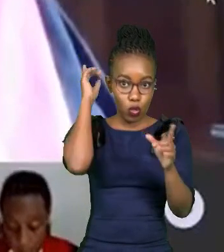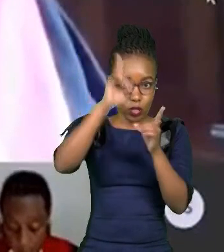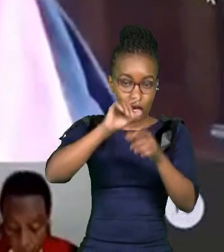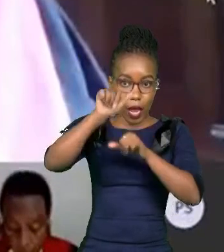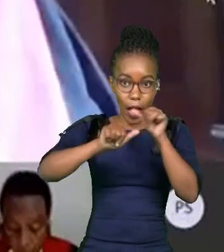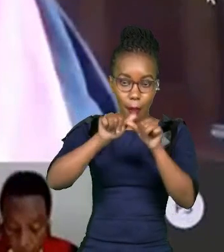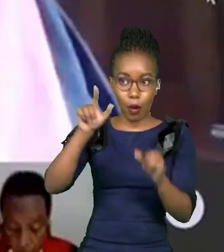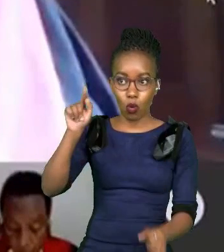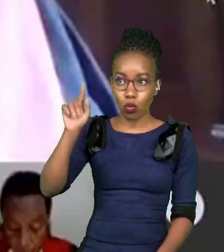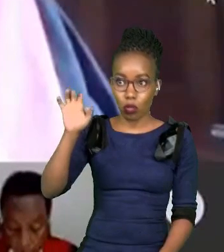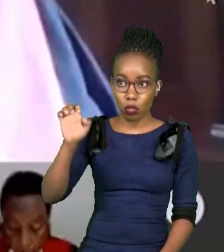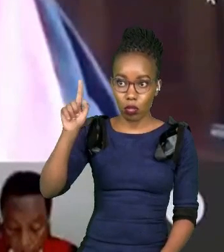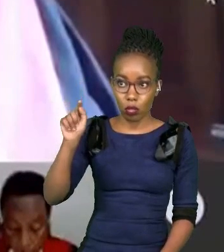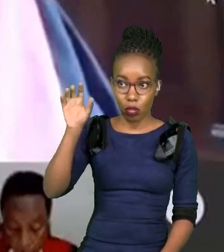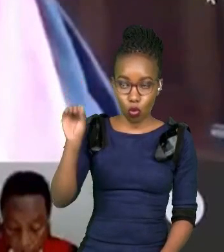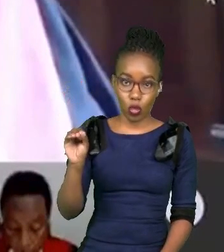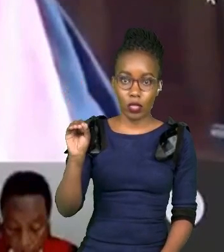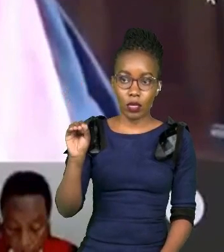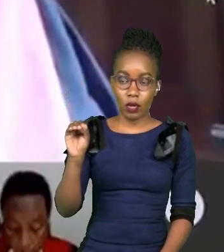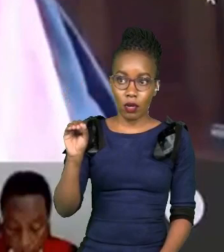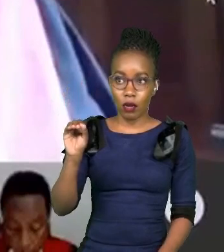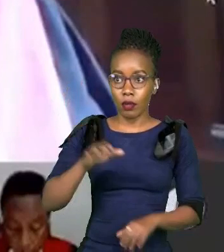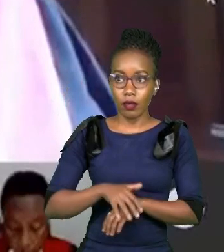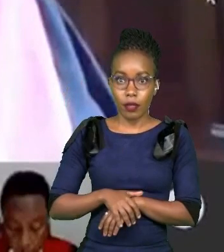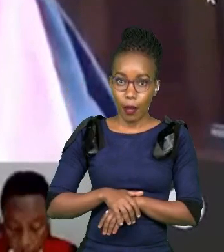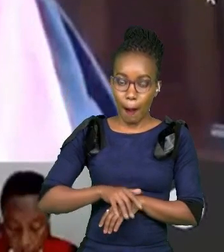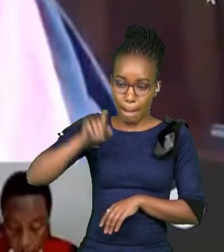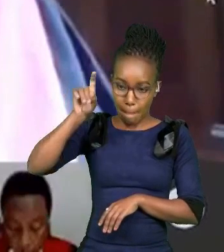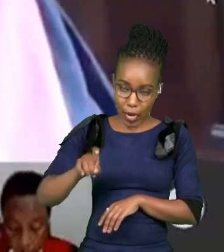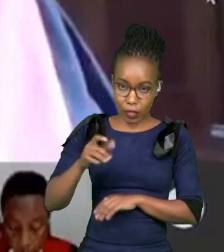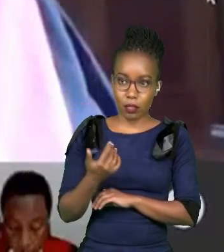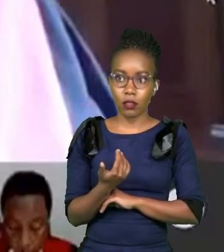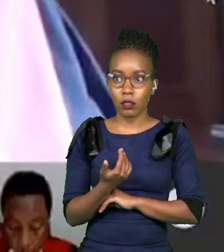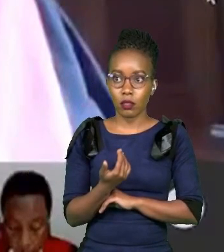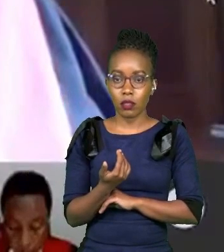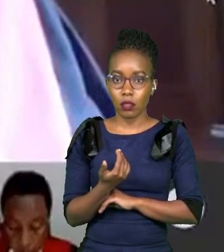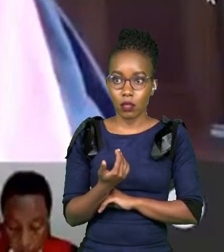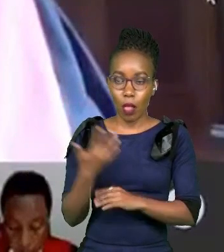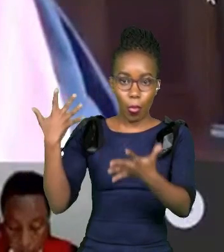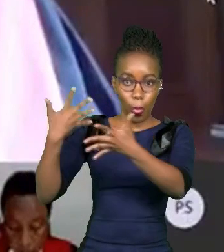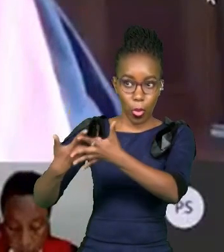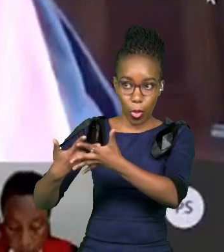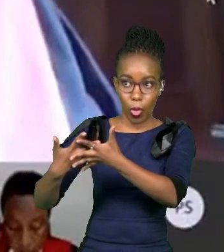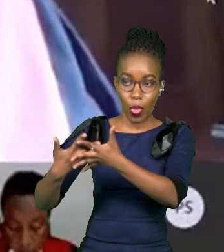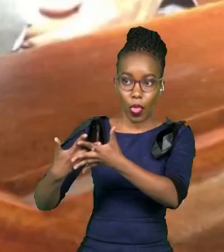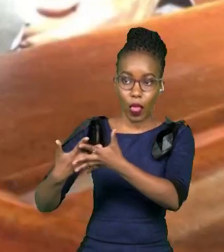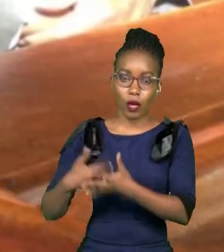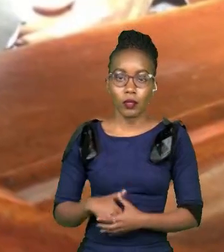Muruetetu did not invalidate mandatory sentences or minimum sentences in the penal